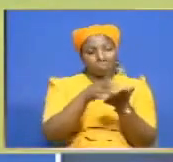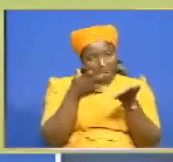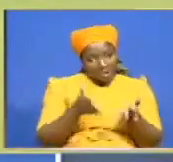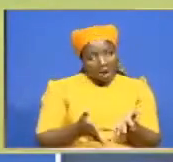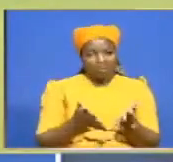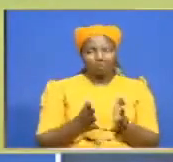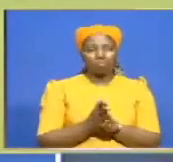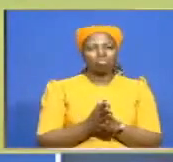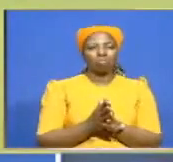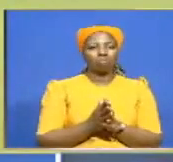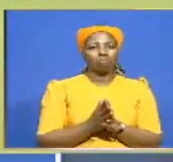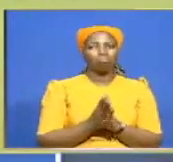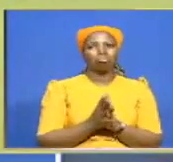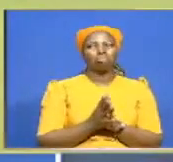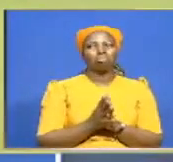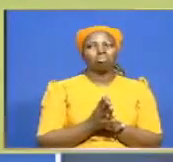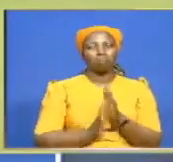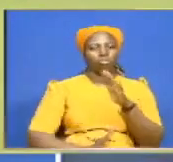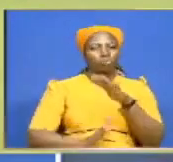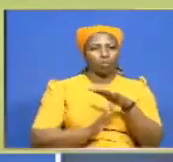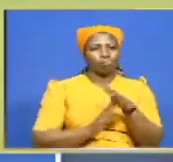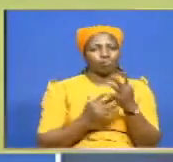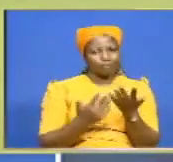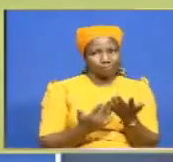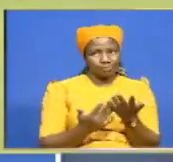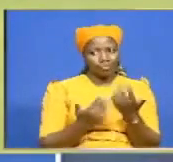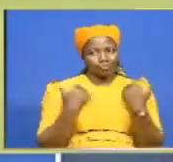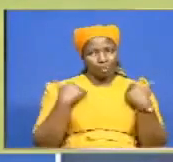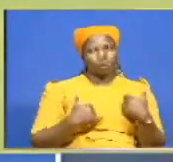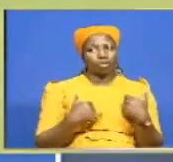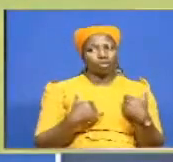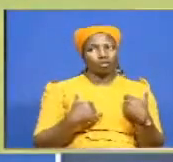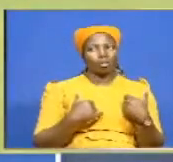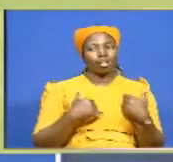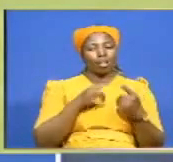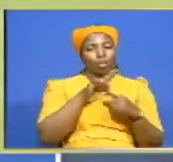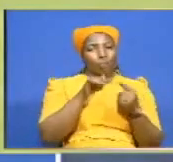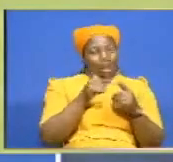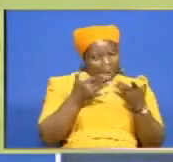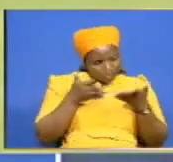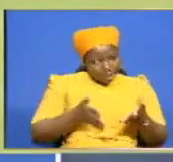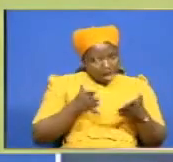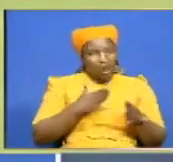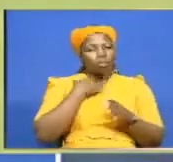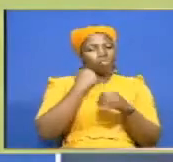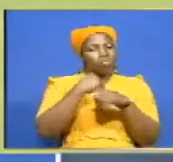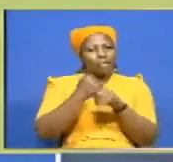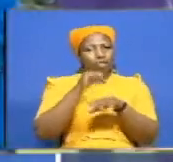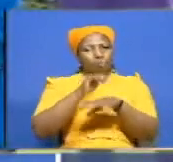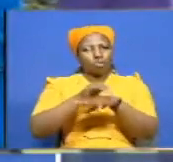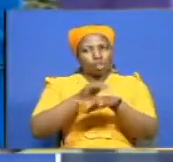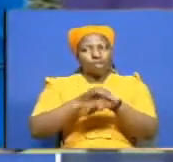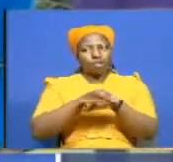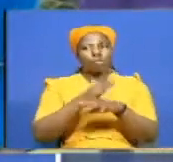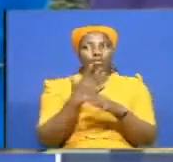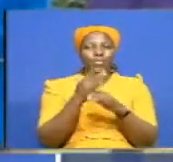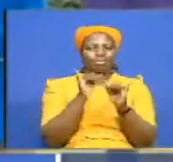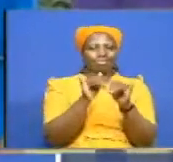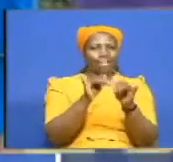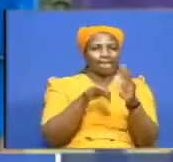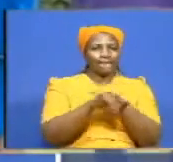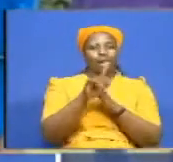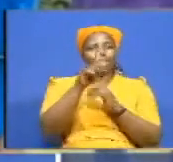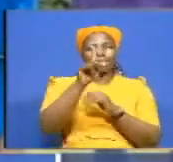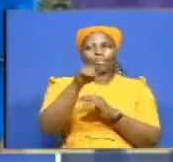We come in the top flight, and I want in the period when I'm here to make good stable club in the Premier League. City Stars beat